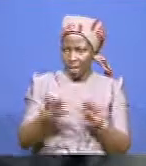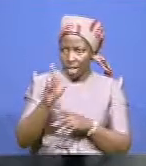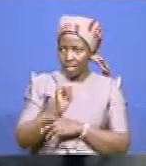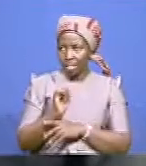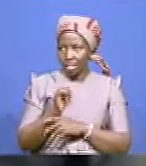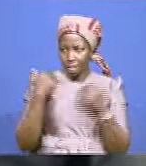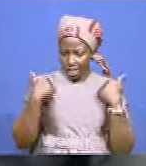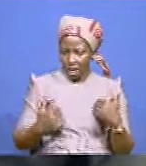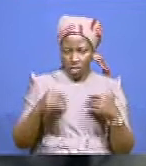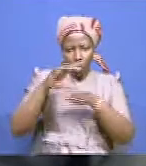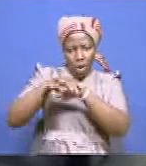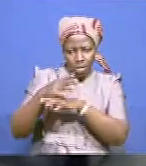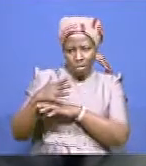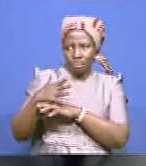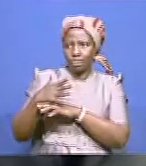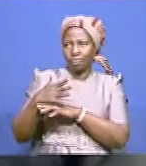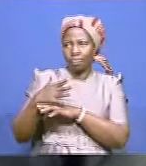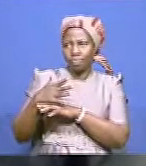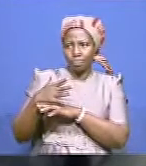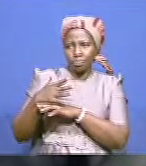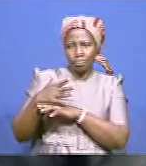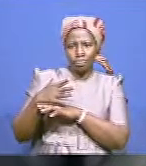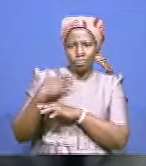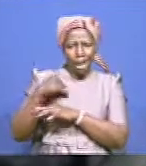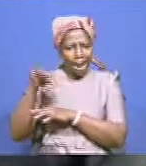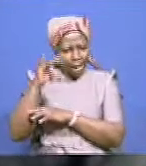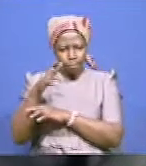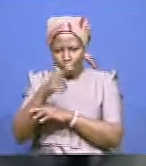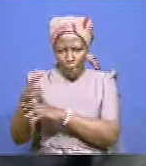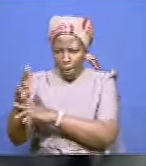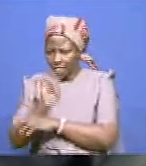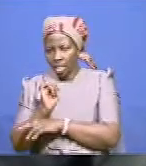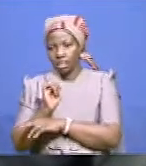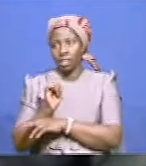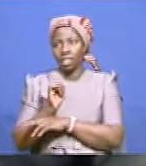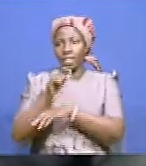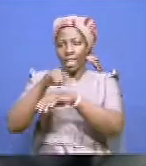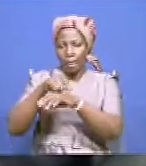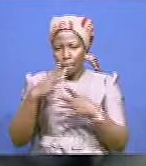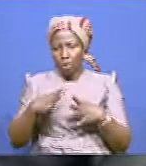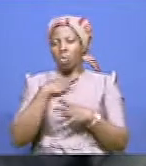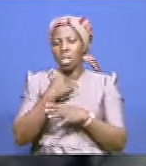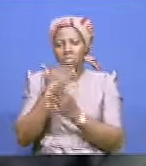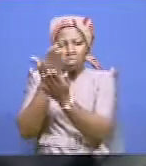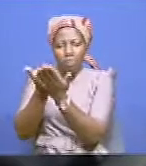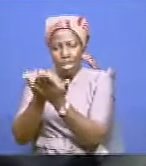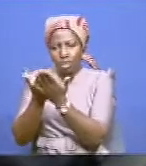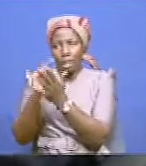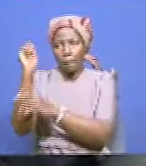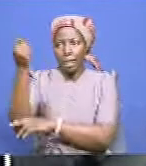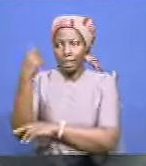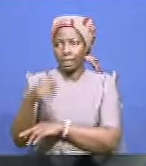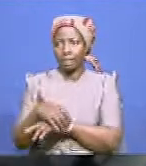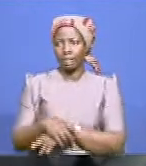that gunshot. Wow. I was at the middle of the things when the citizens petitioned the president. Yes. And I think there was divergence